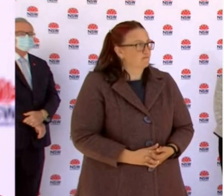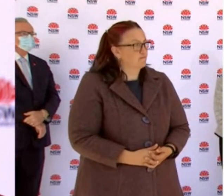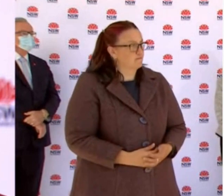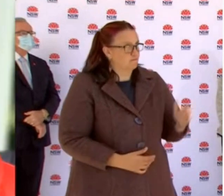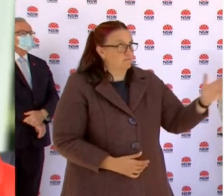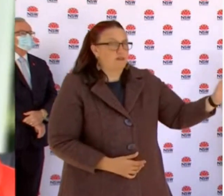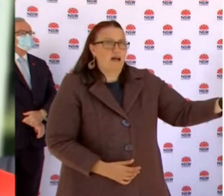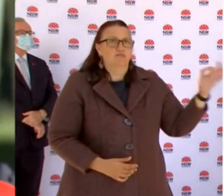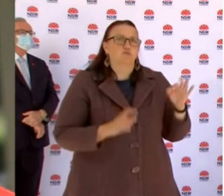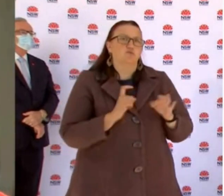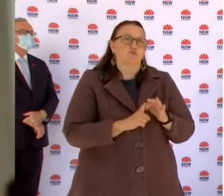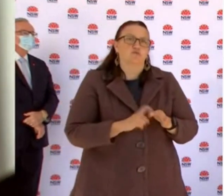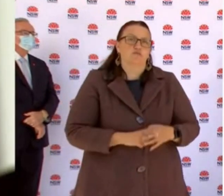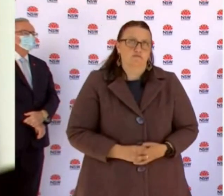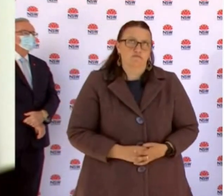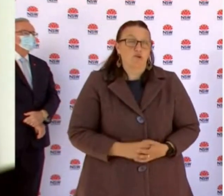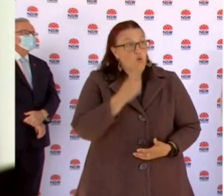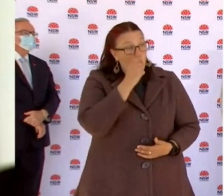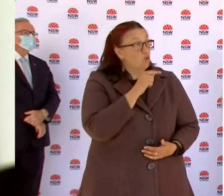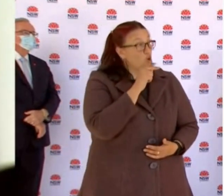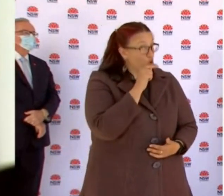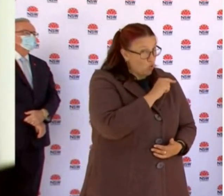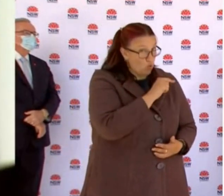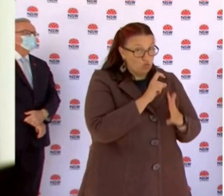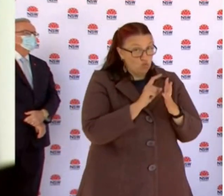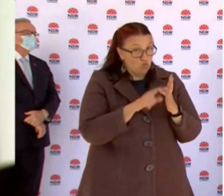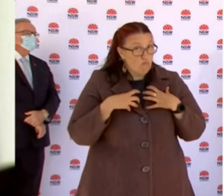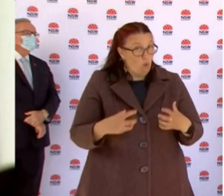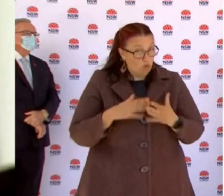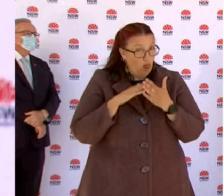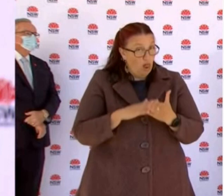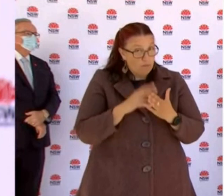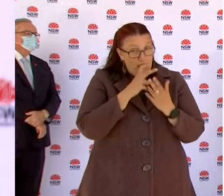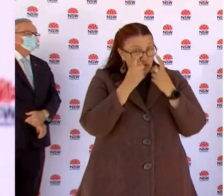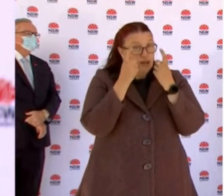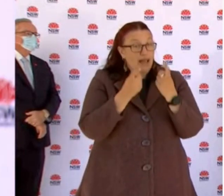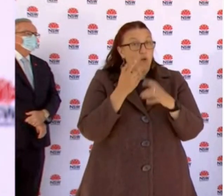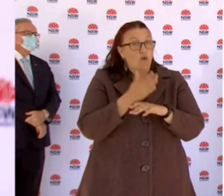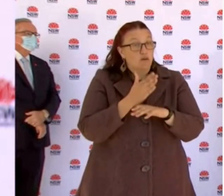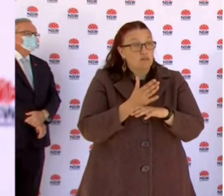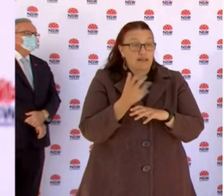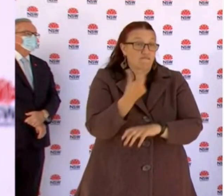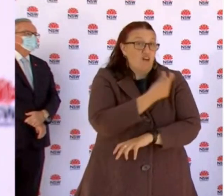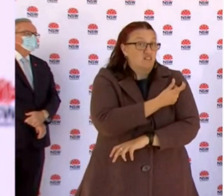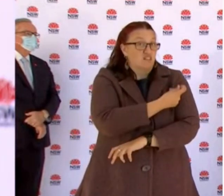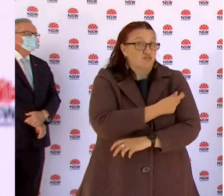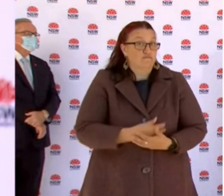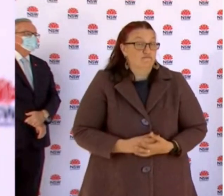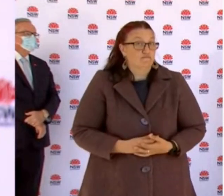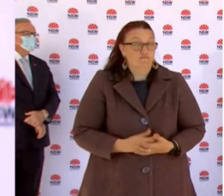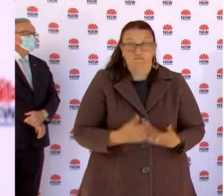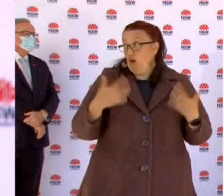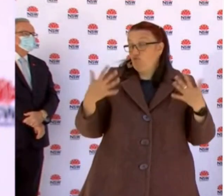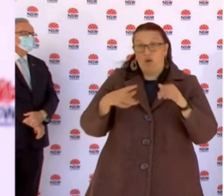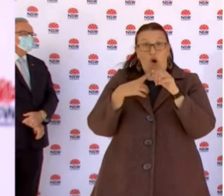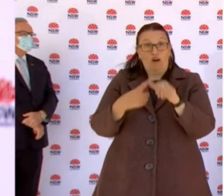Could you have done more to get aged care workers vaccinated here in New South Wales? Well, we already offered our assistance. That was